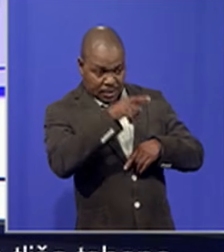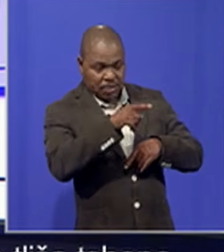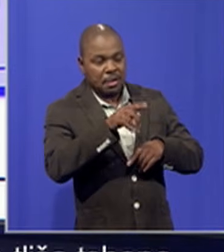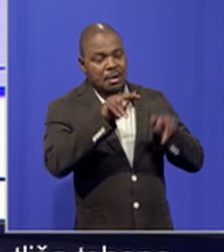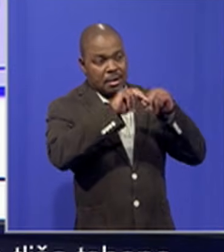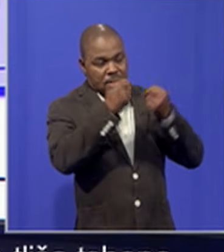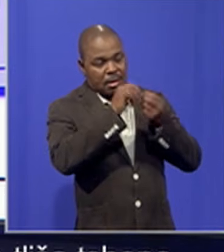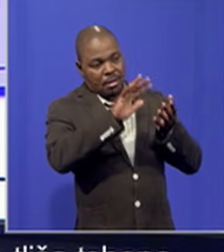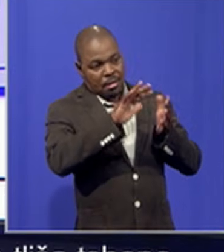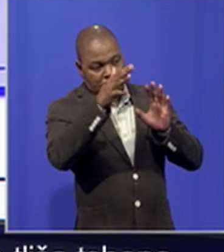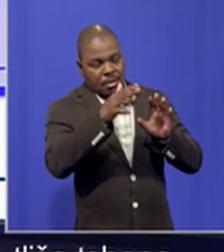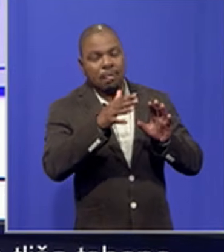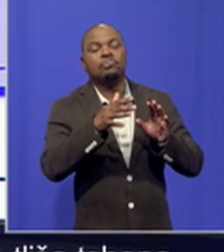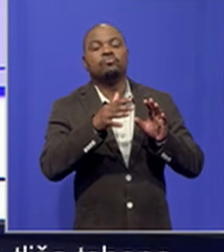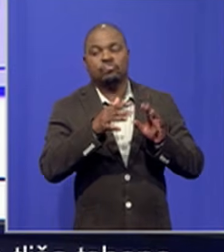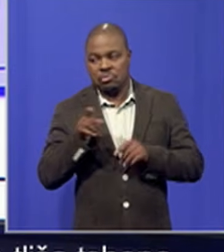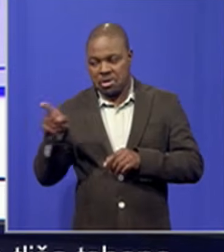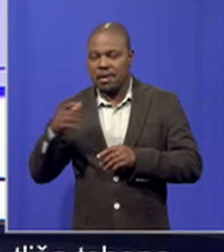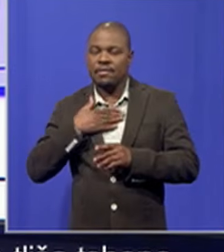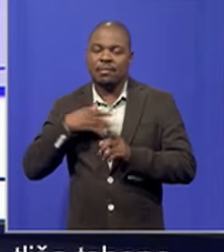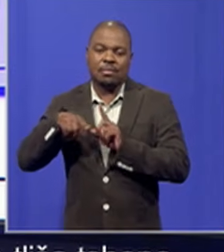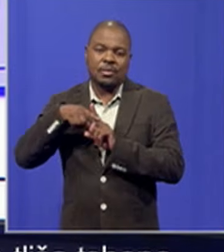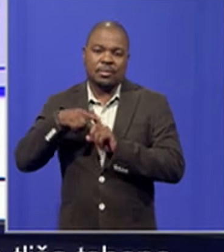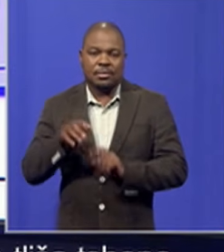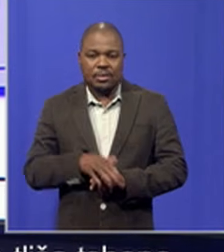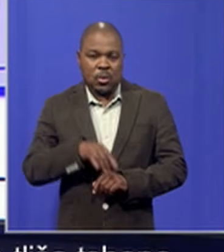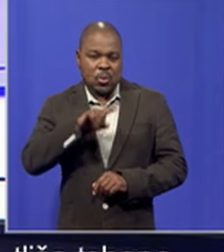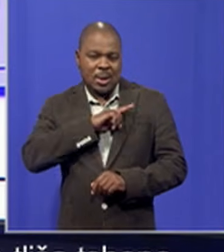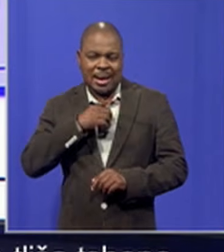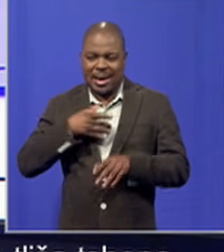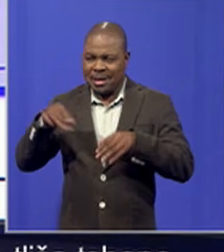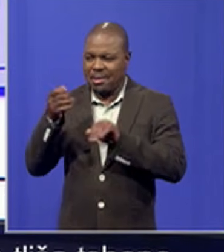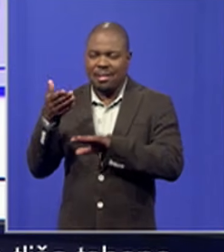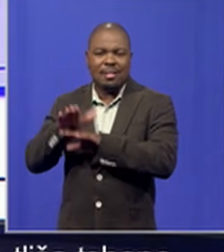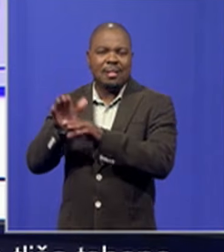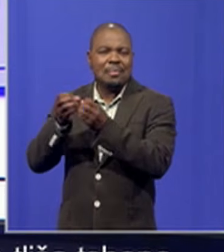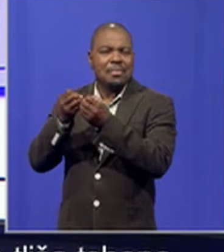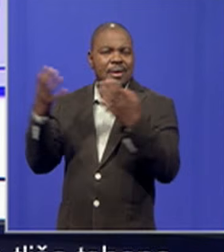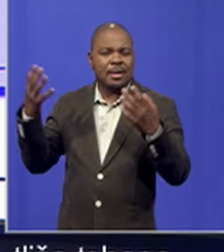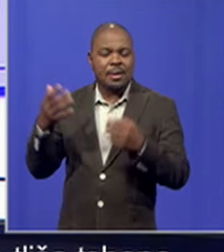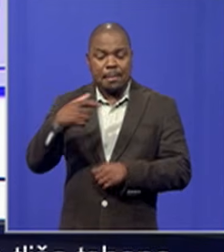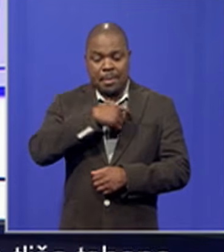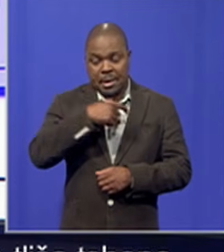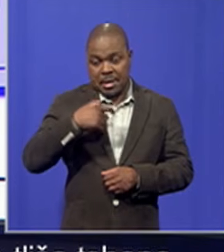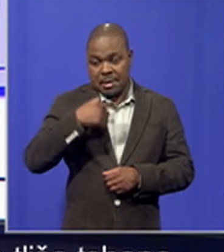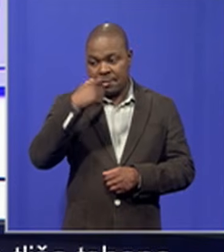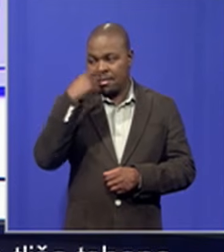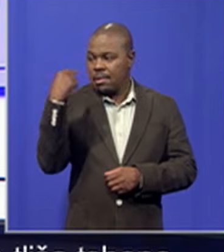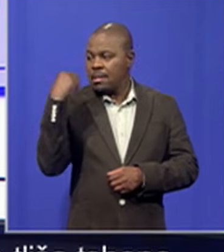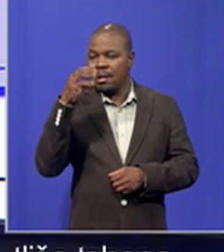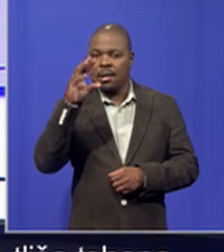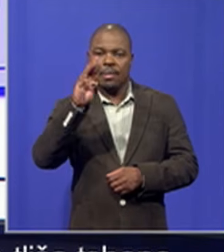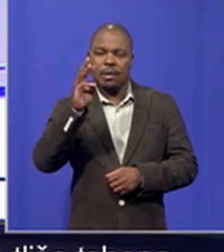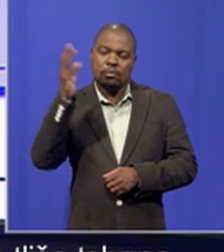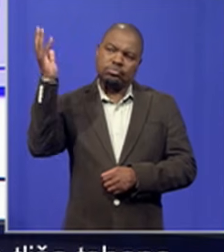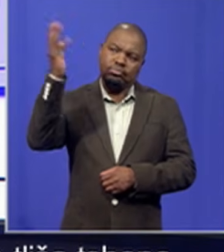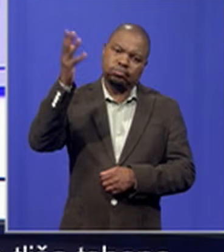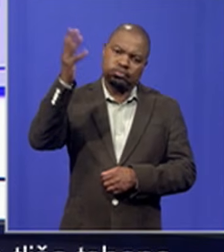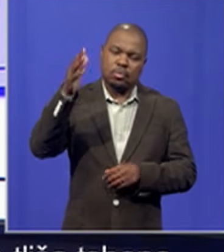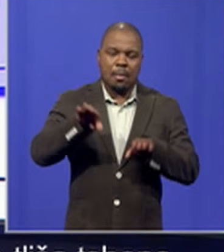Go latela tobo ya bona ya leruo, mopresidente Cyril Ramaphosa o tsebišitše magato ao nakong ya polelo ya pulo semmušo ya palamente ka